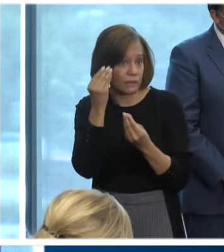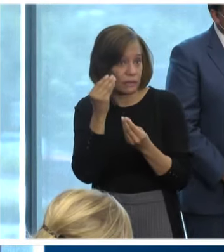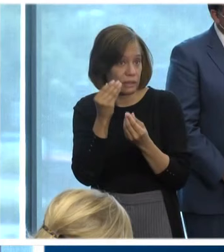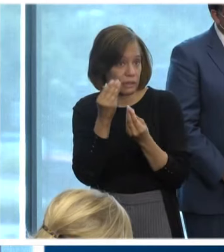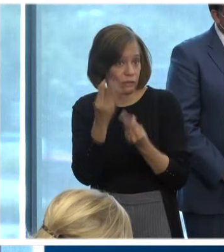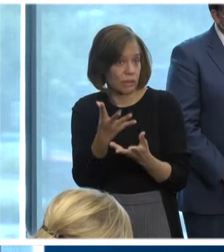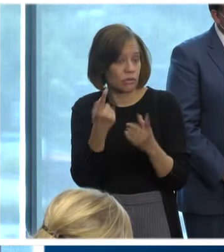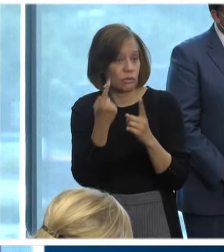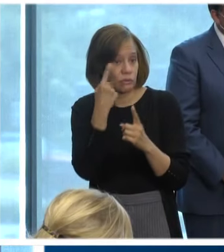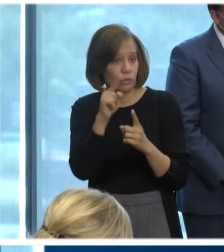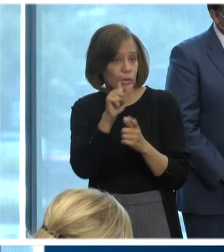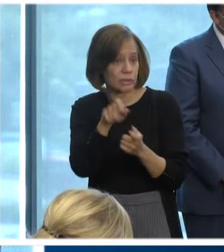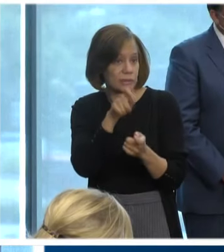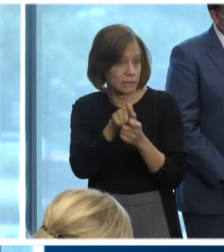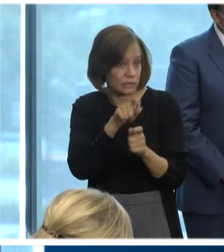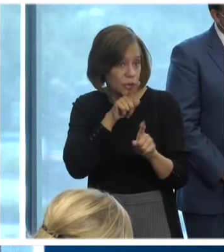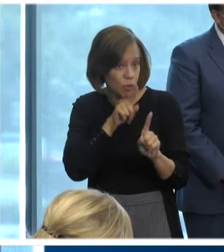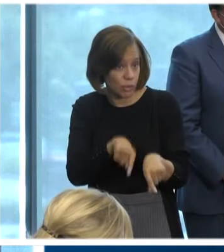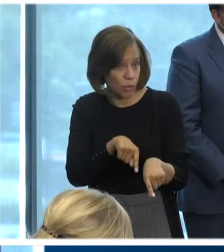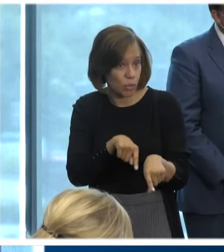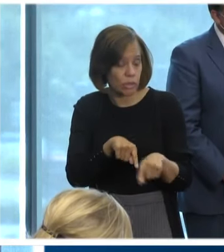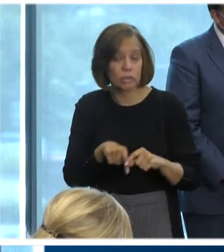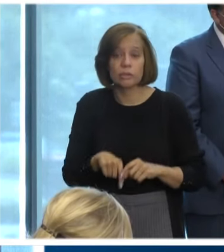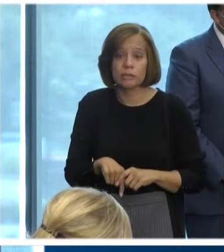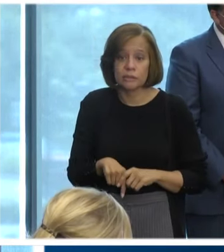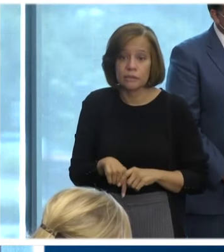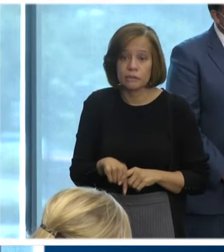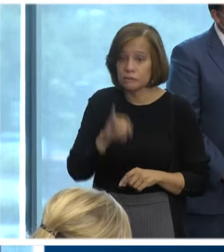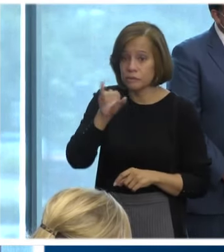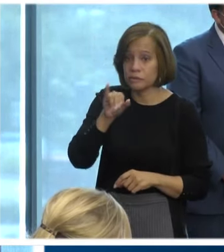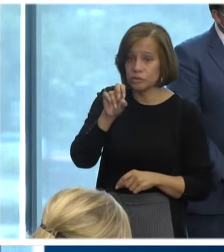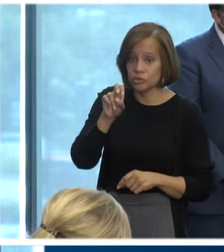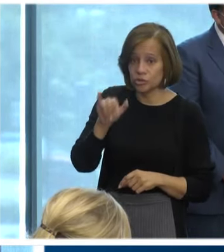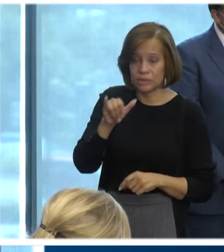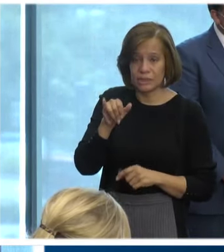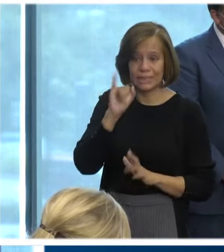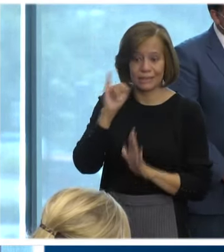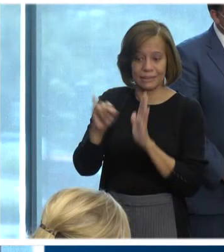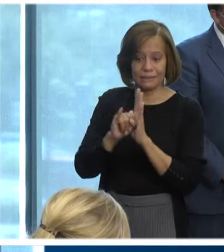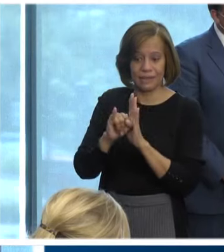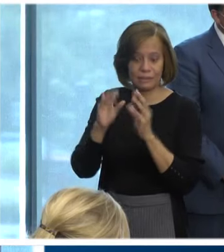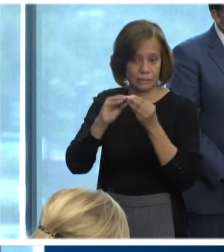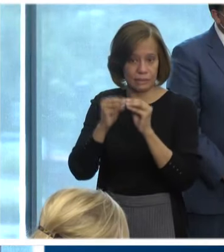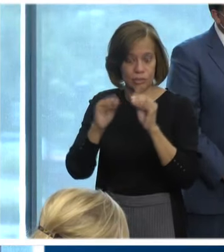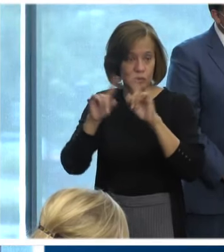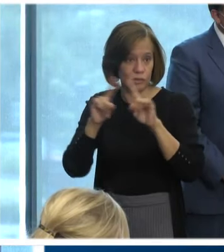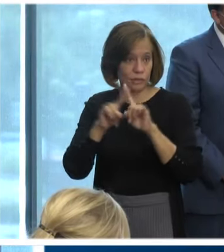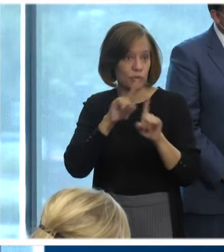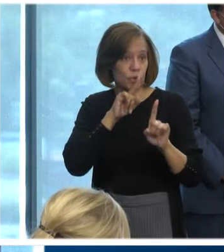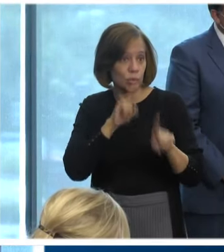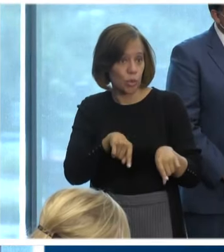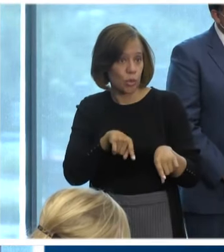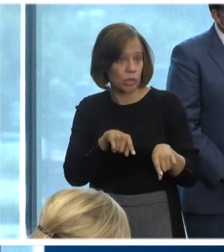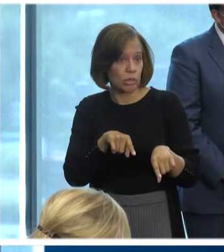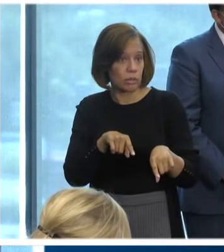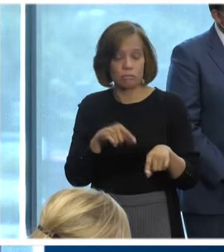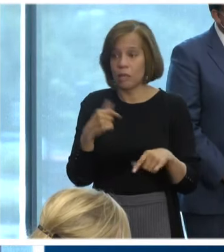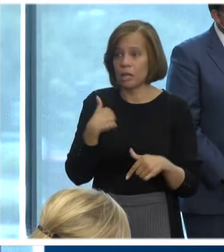for a specific report. I believe Jenny identified the number of different reports. I didn't even look